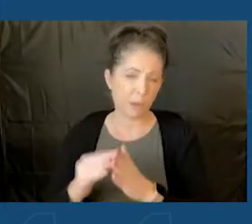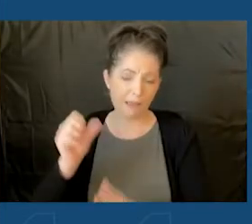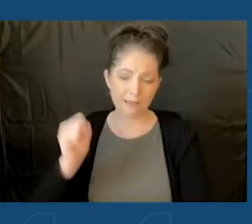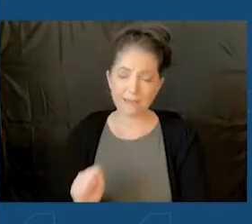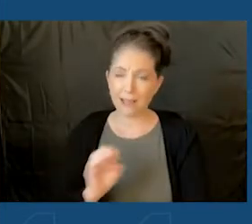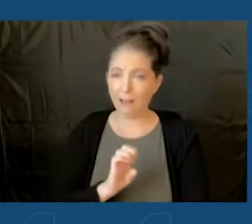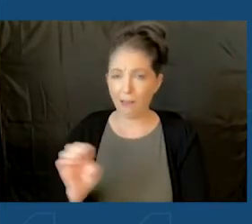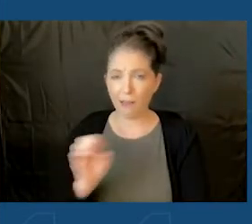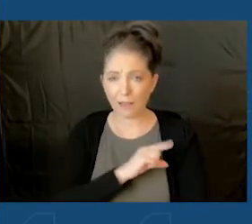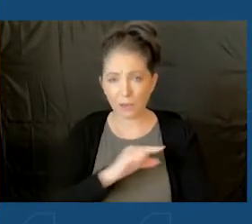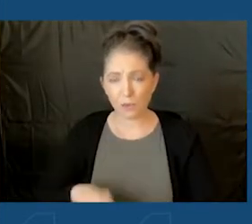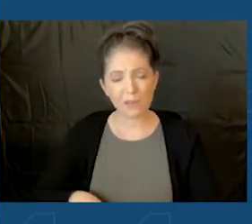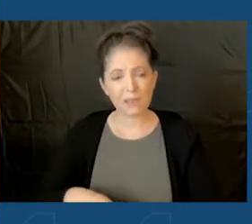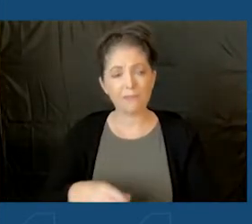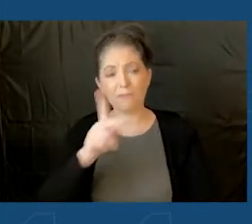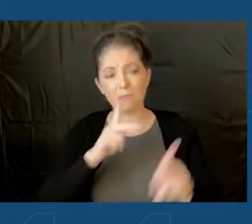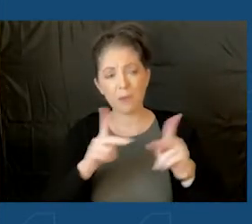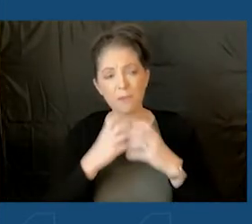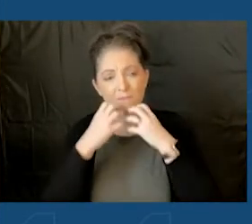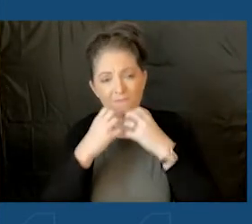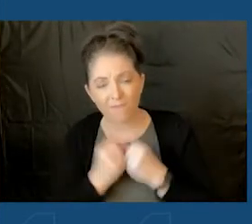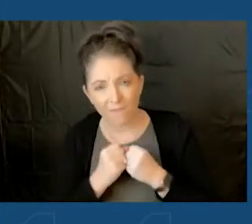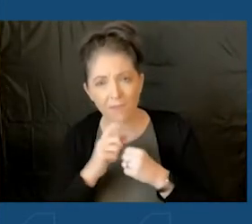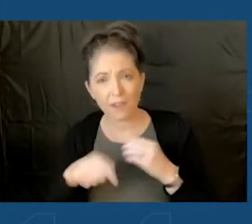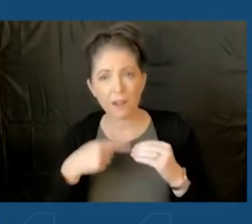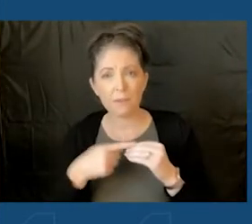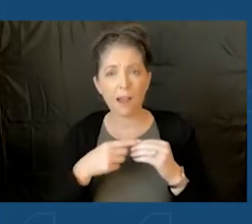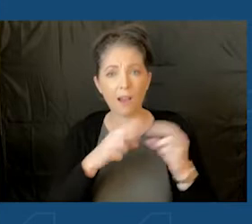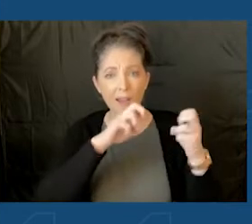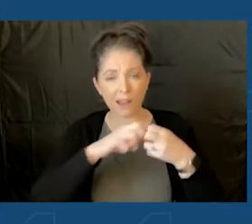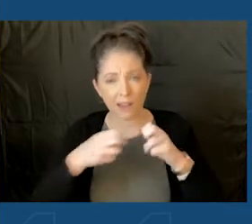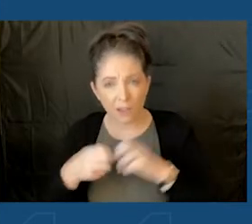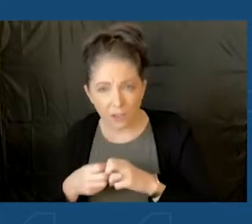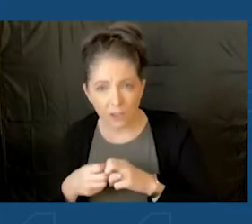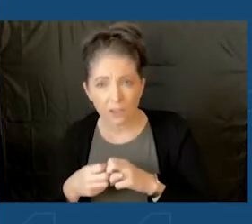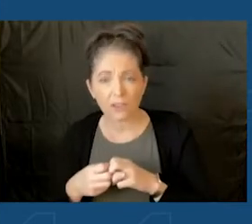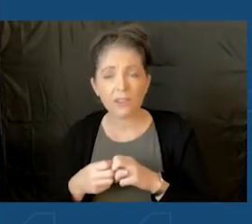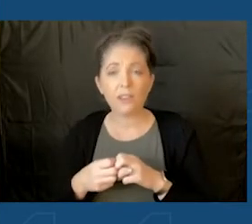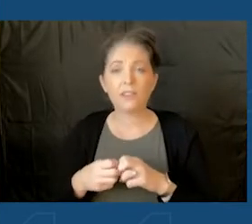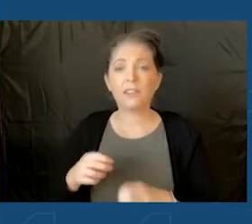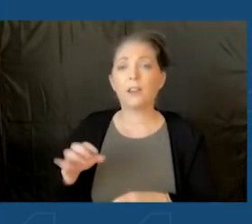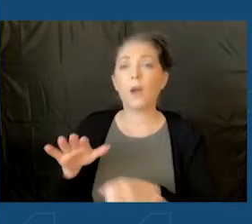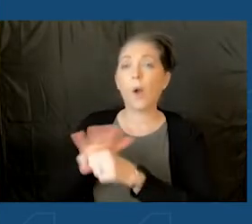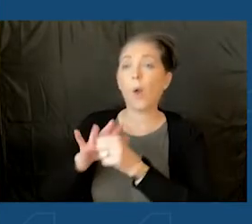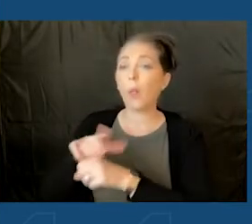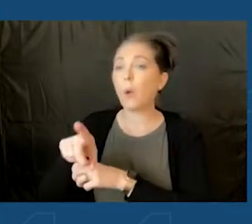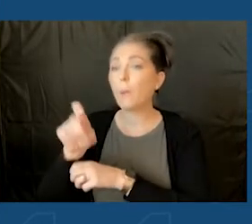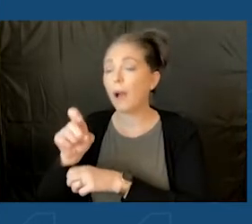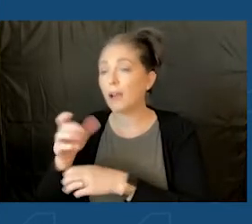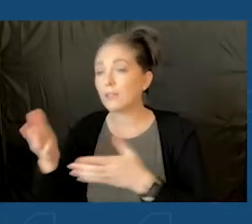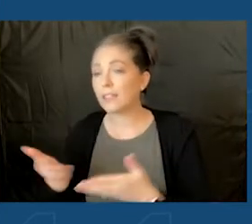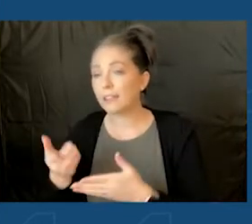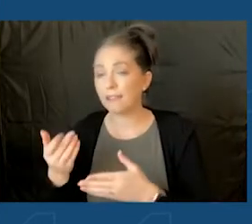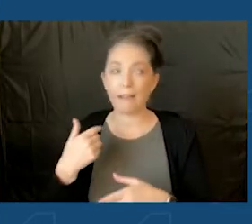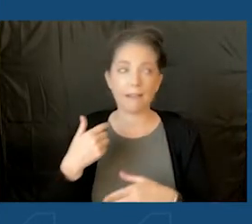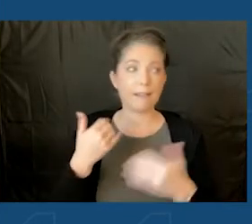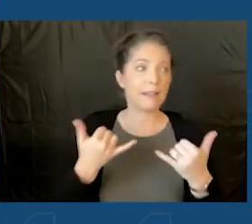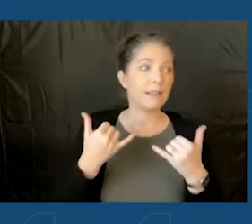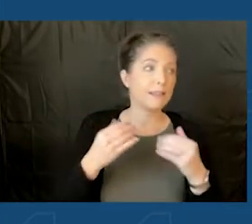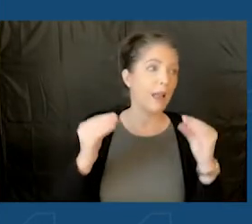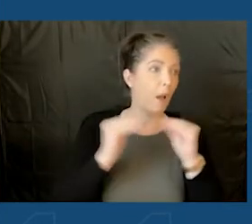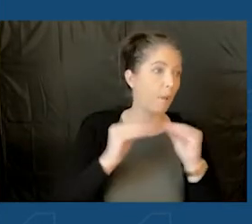about issues, that are unafraid. Hey, Sharice DeBoche. Sharice DeBoche from Local 100 is here. I'm going to get in more trouble because I got to do